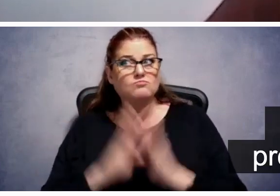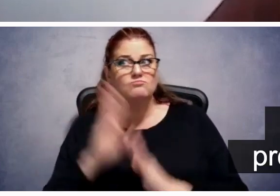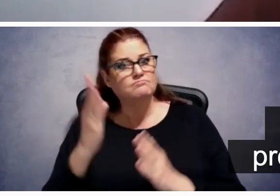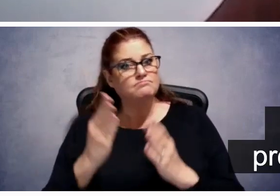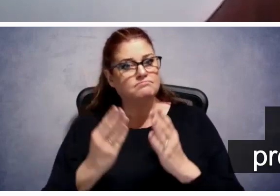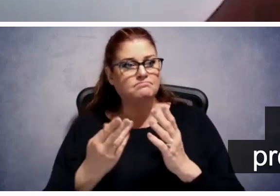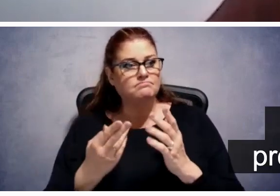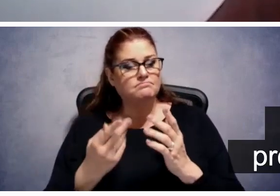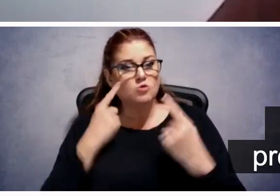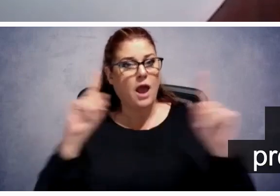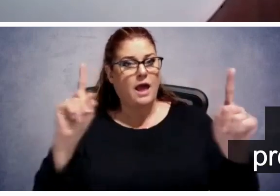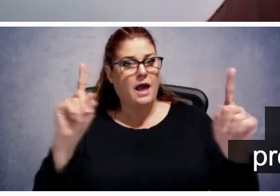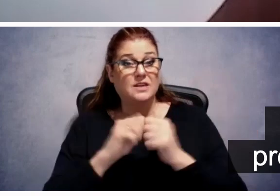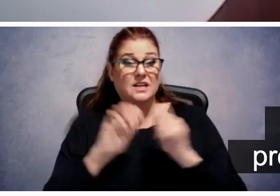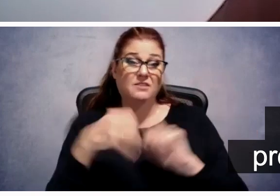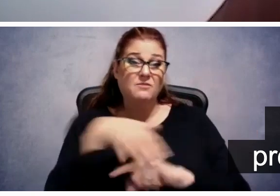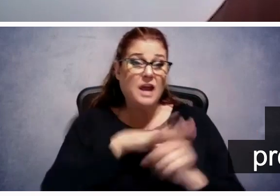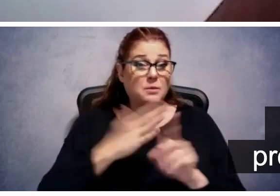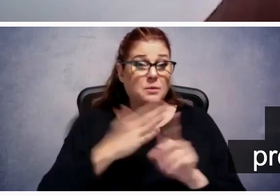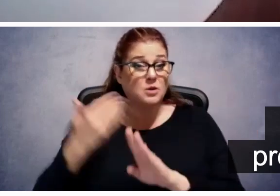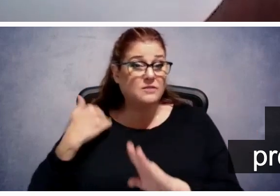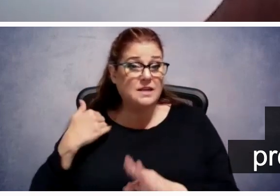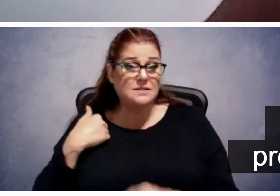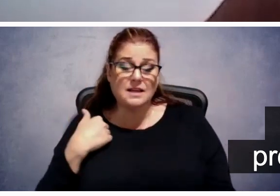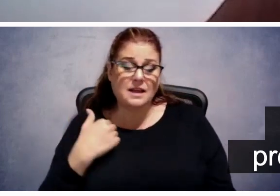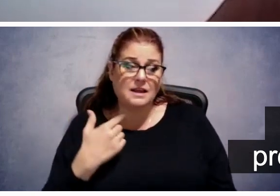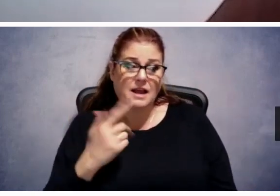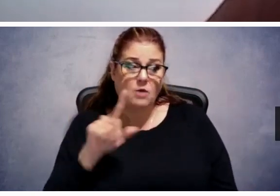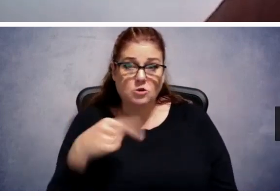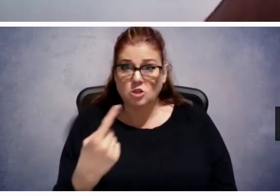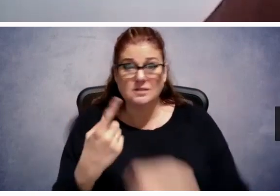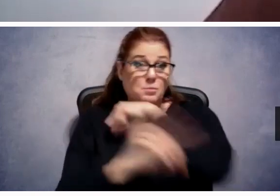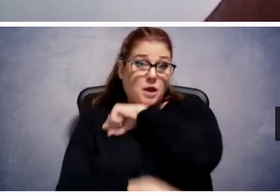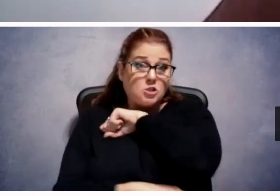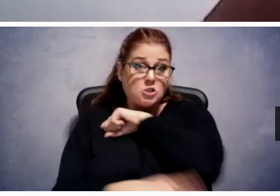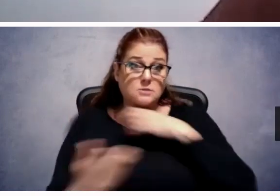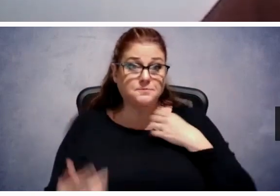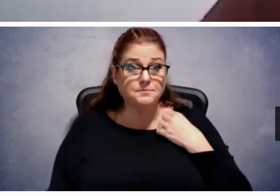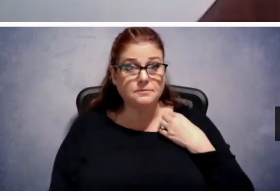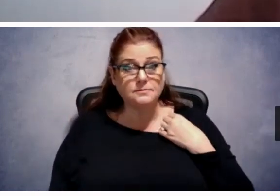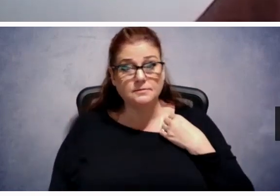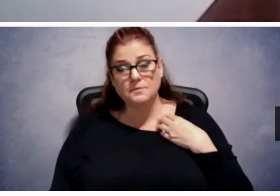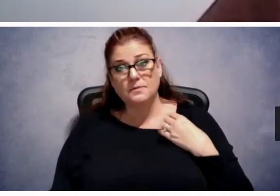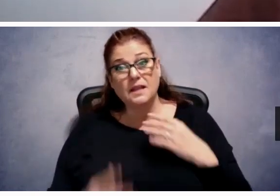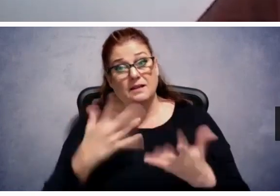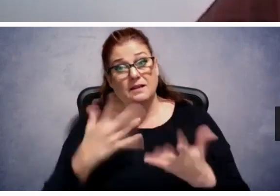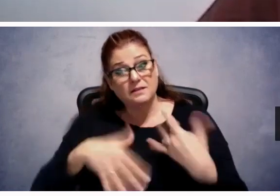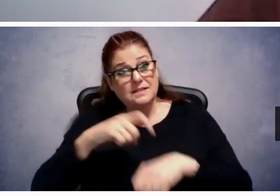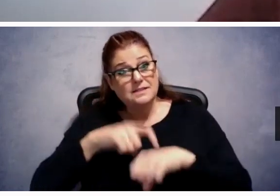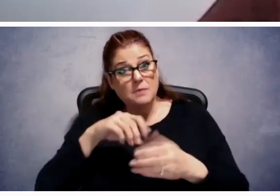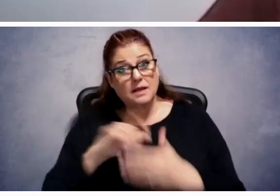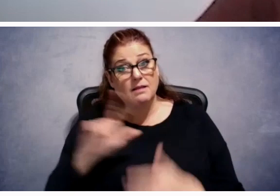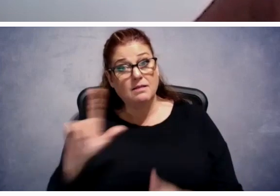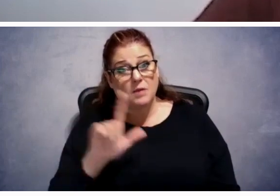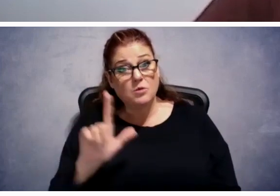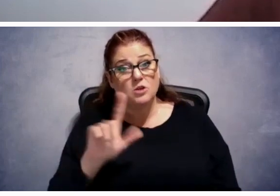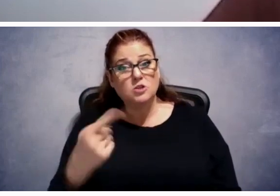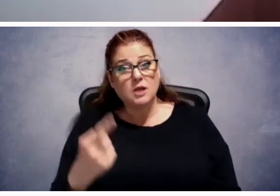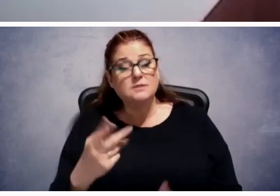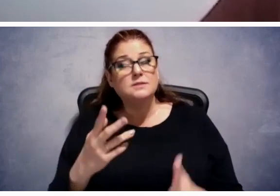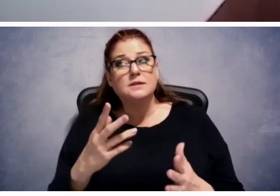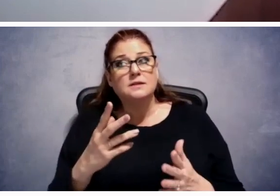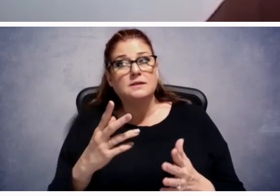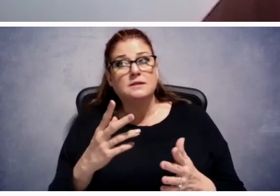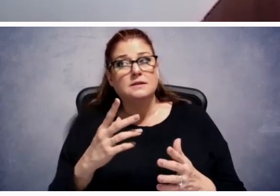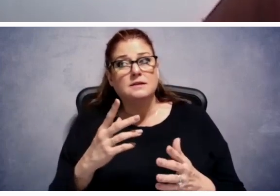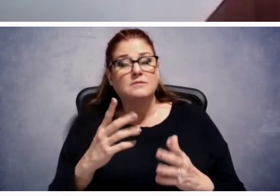in an environment where previously I was just punished. And spending that time in the library was just invaluable to